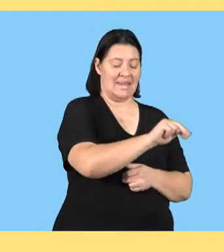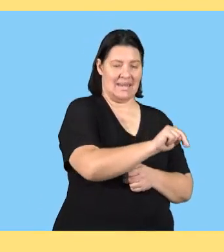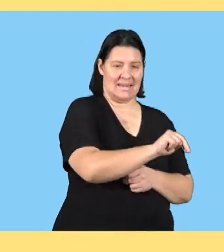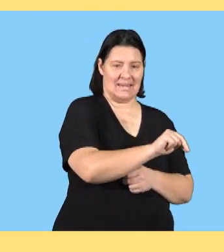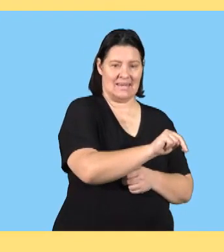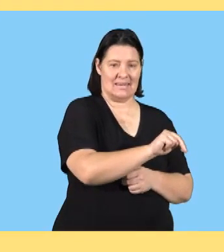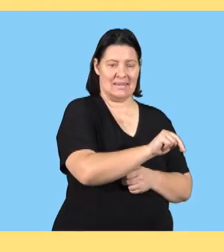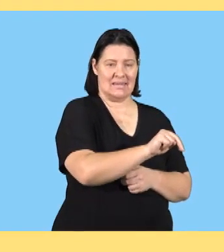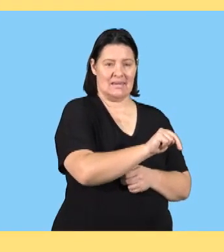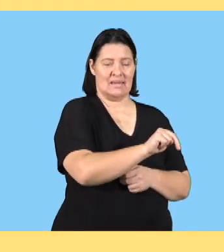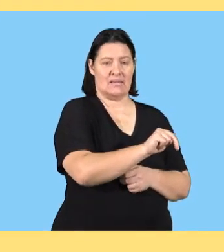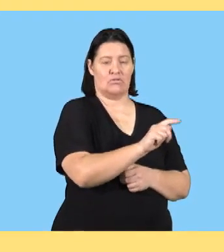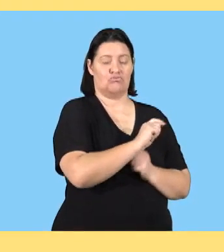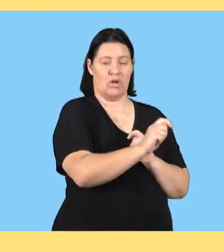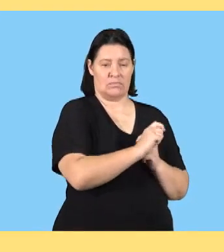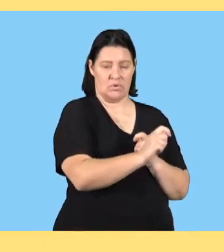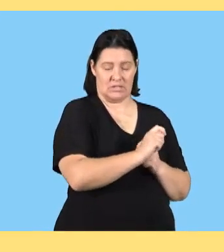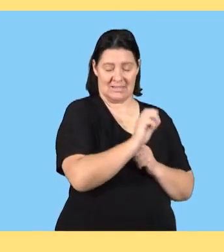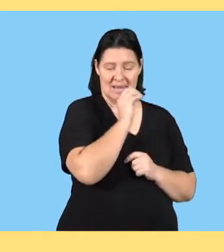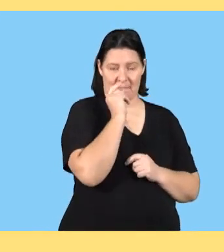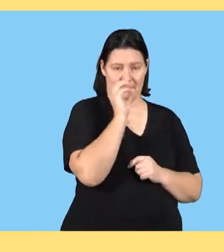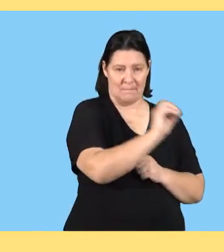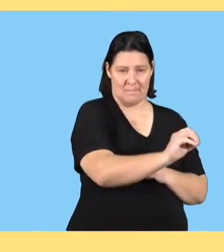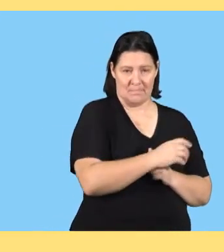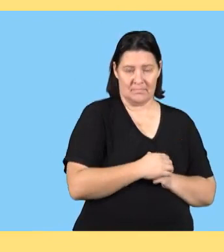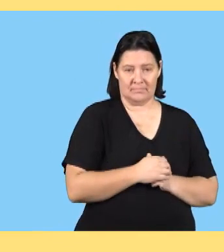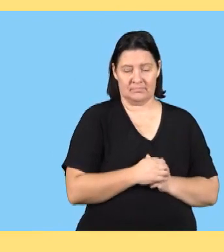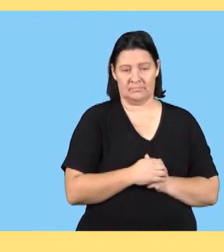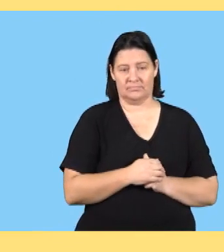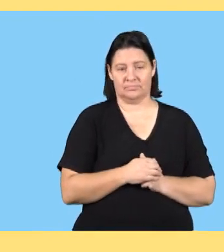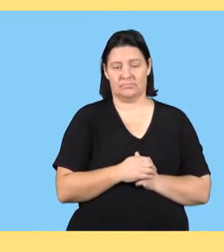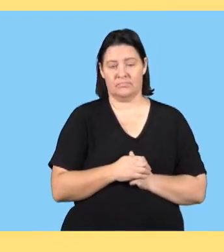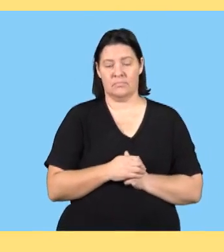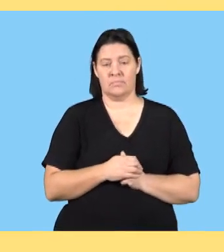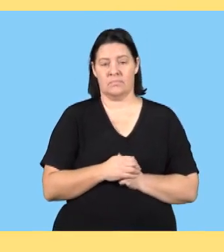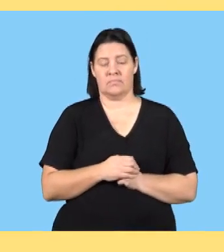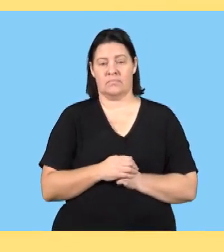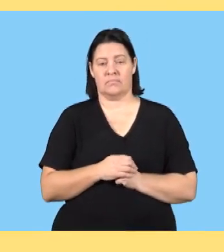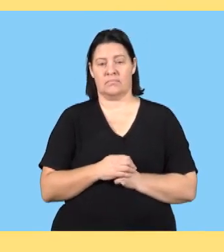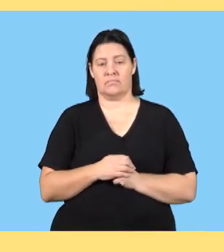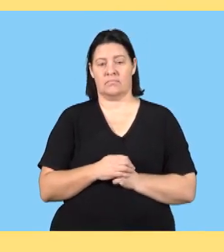our creditors. So I'll say here man transport,